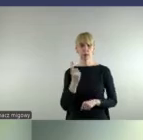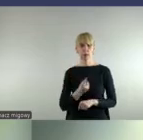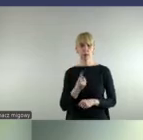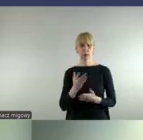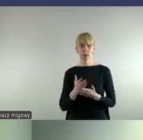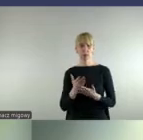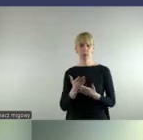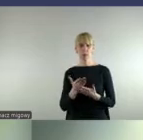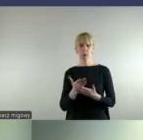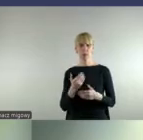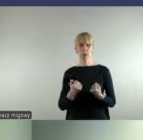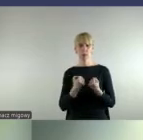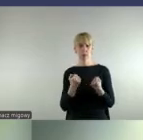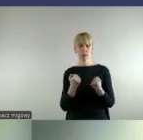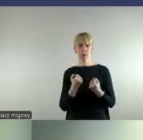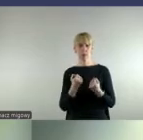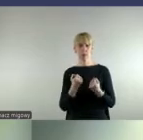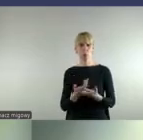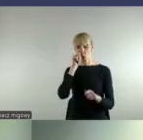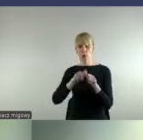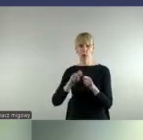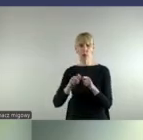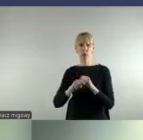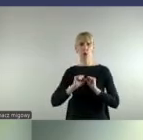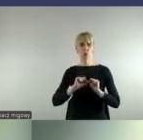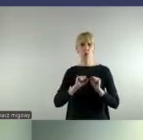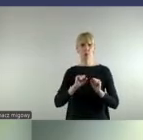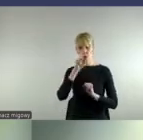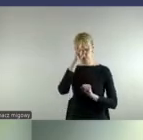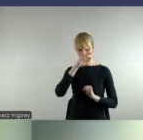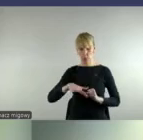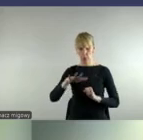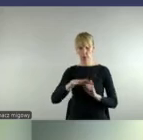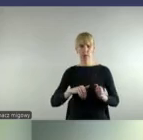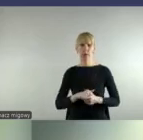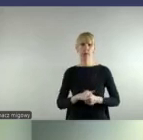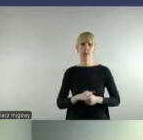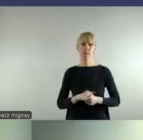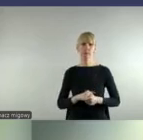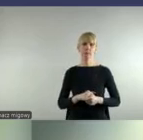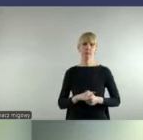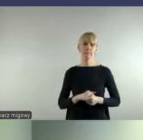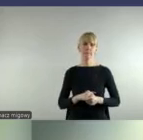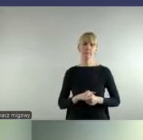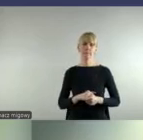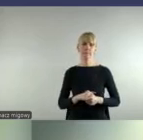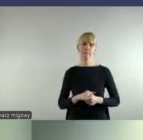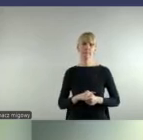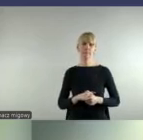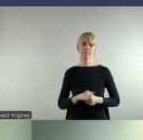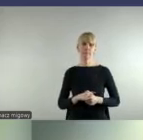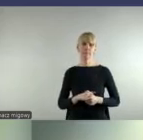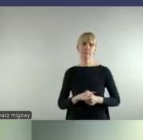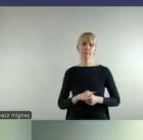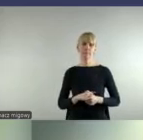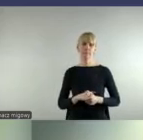community resilience. And this provides a structured way to assess the ability a community has to handle a crisis. It's based on like